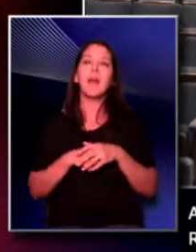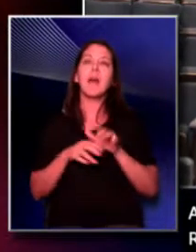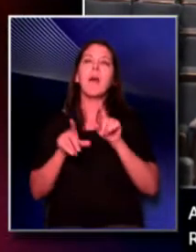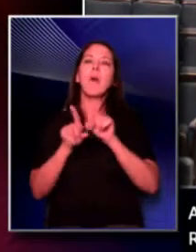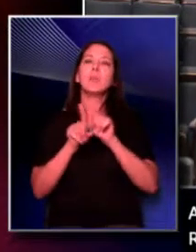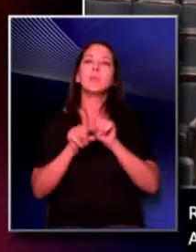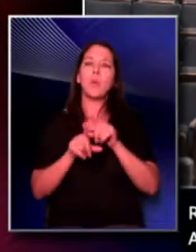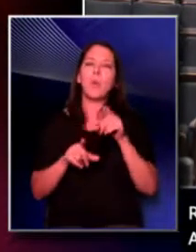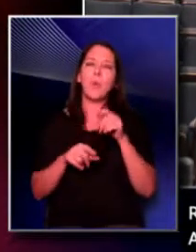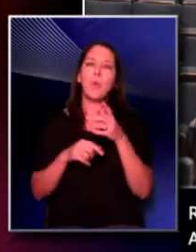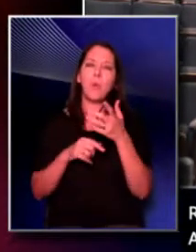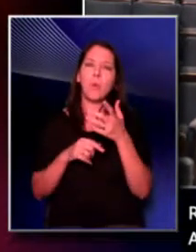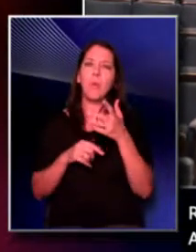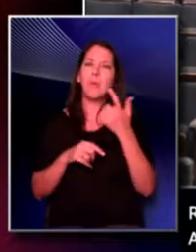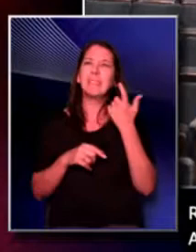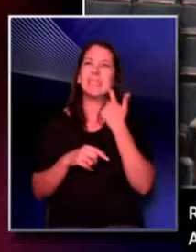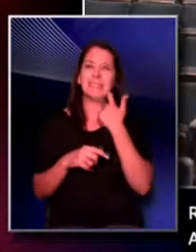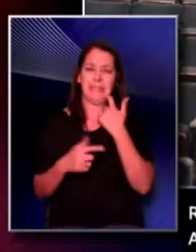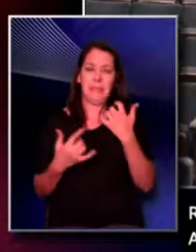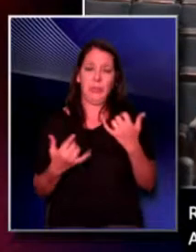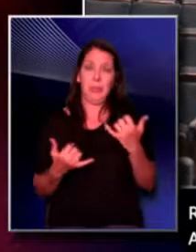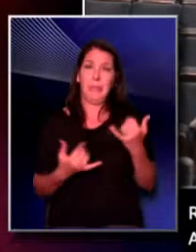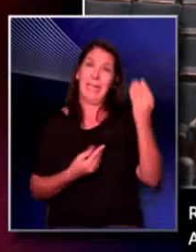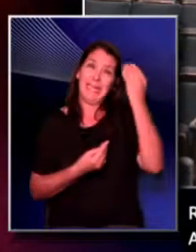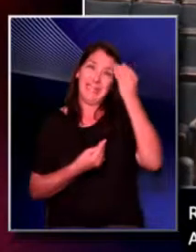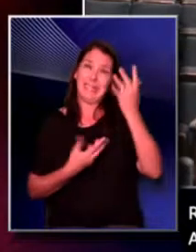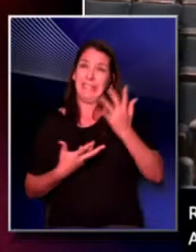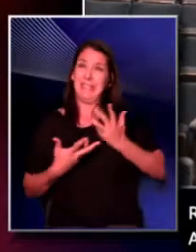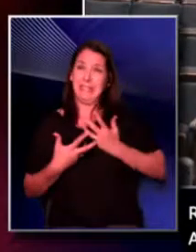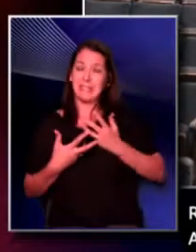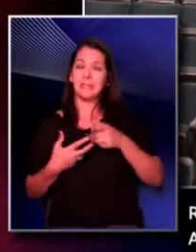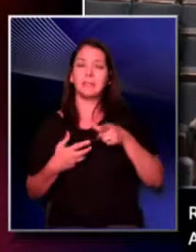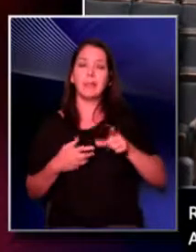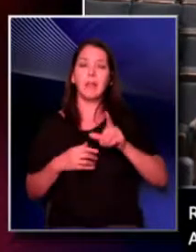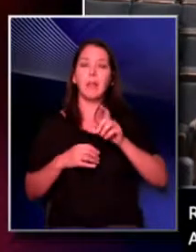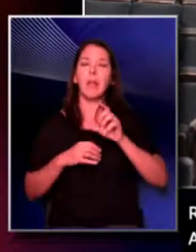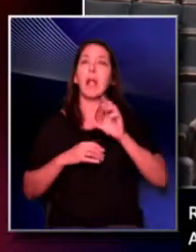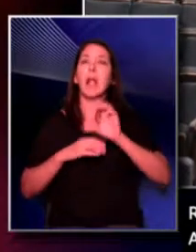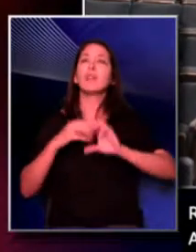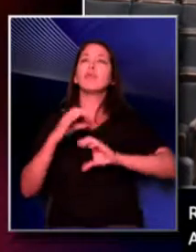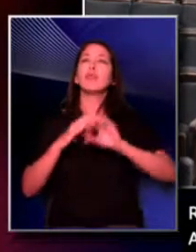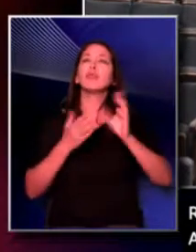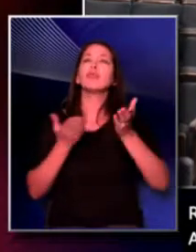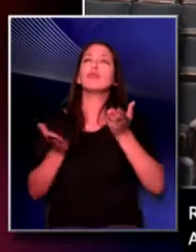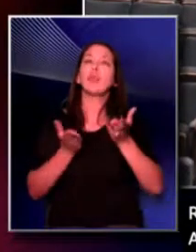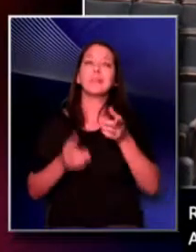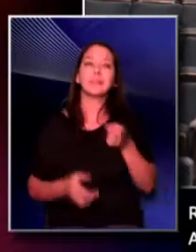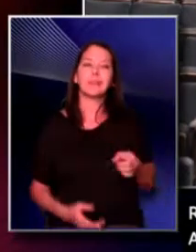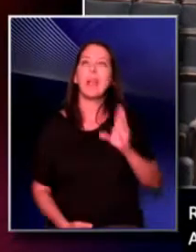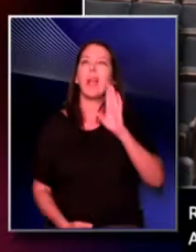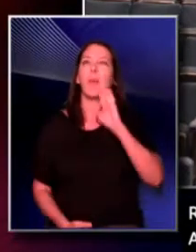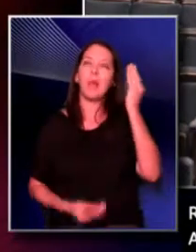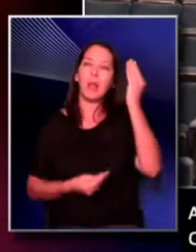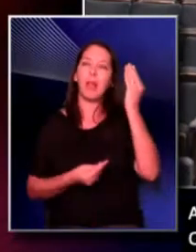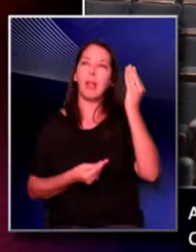I just got word today from construction services that they're going to be giving us